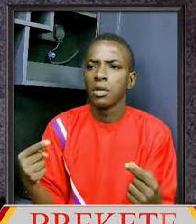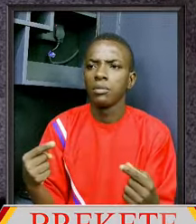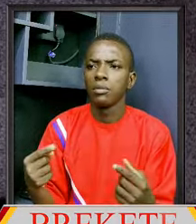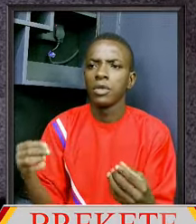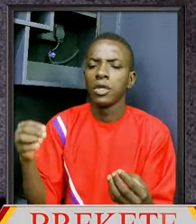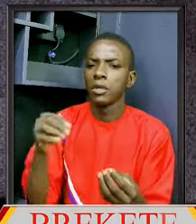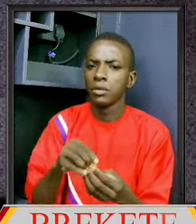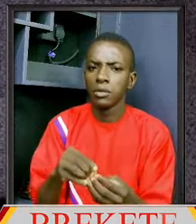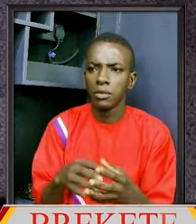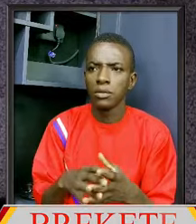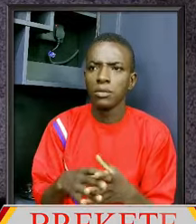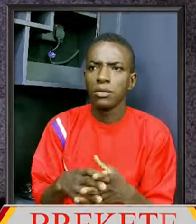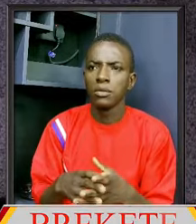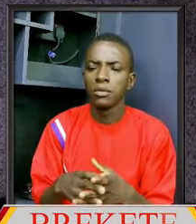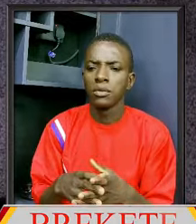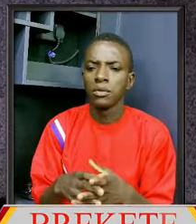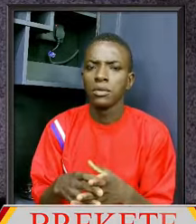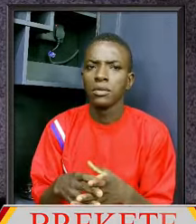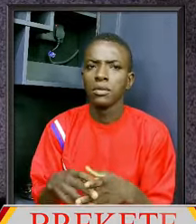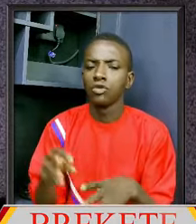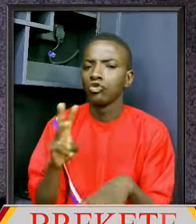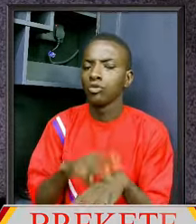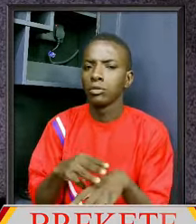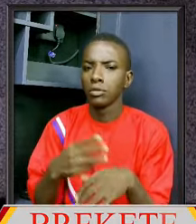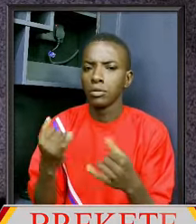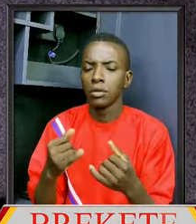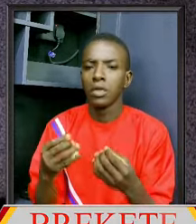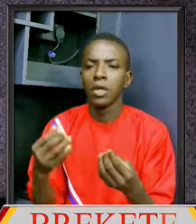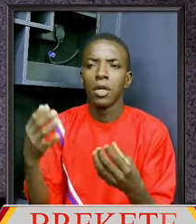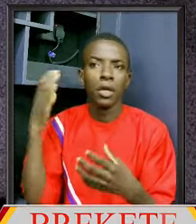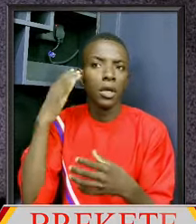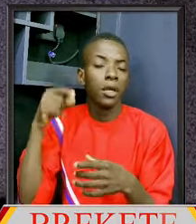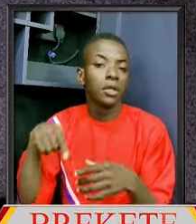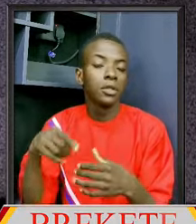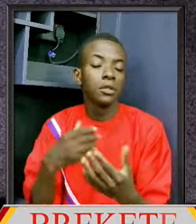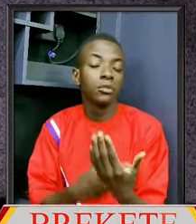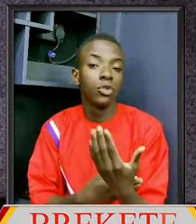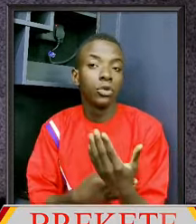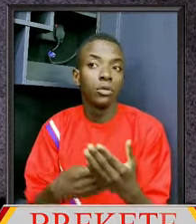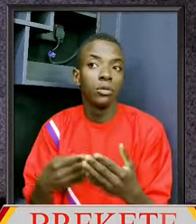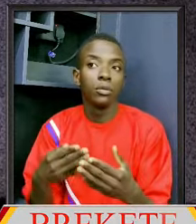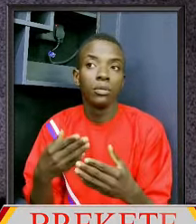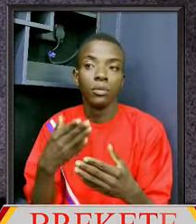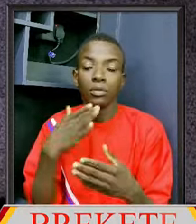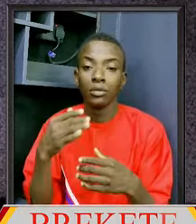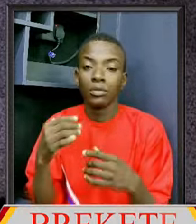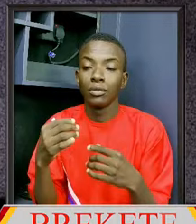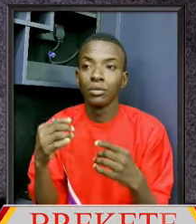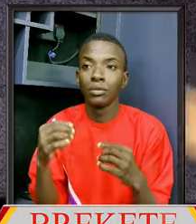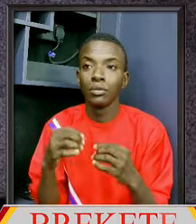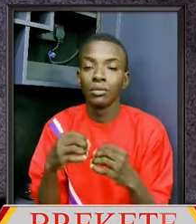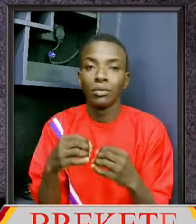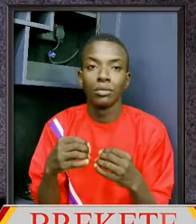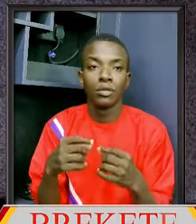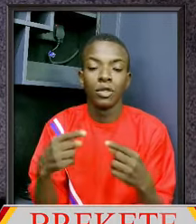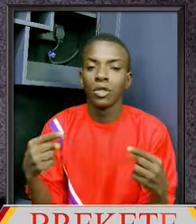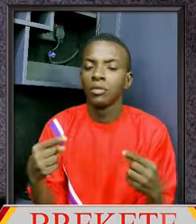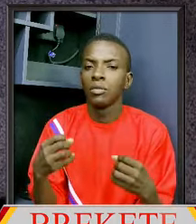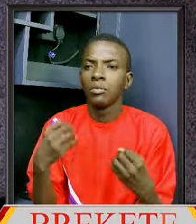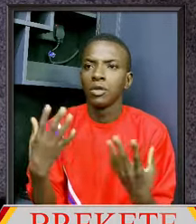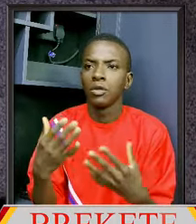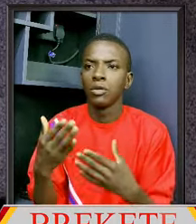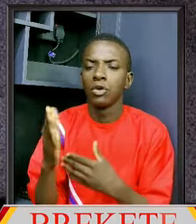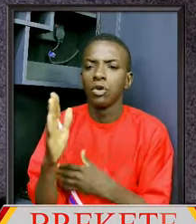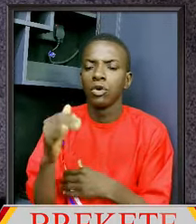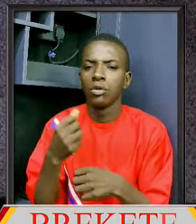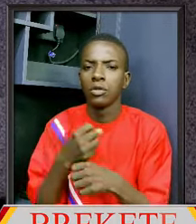increase. Make I just warn you now, your enemies don't, as they even they hear you this morning, but believe they follow you now, don't plenty. But now